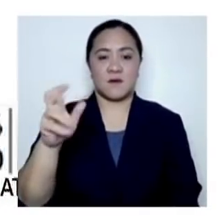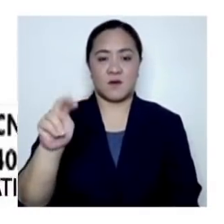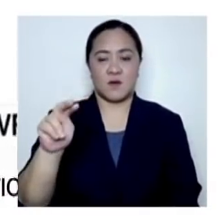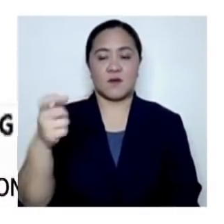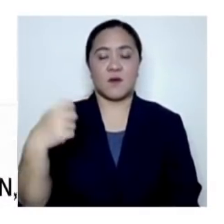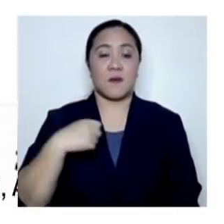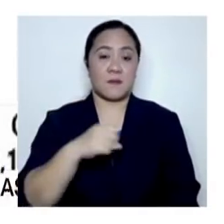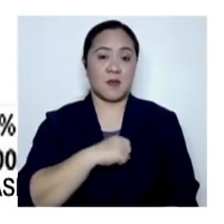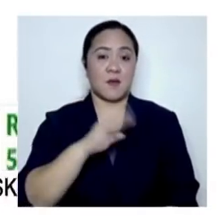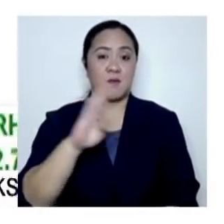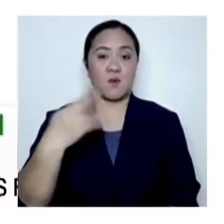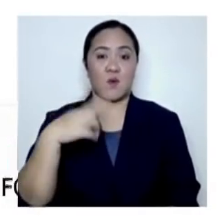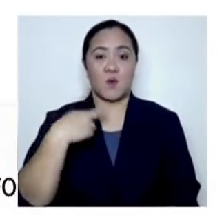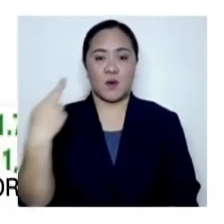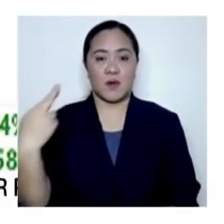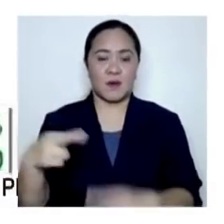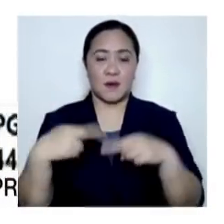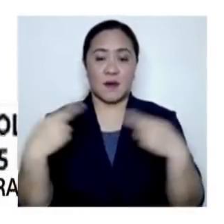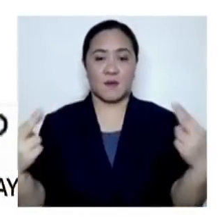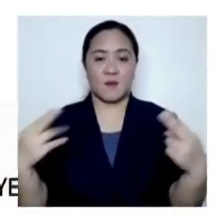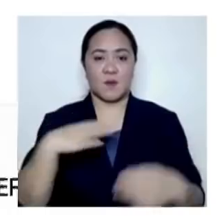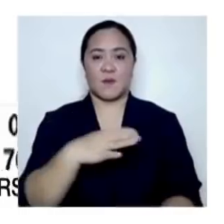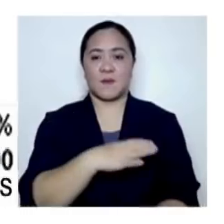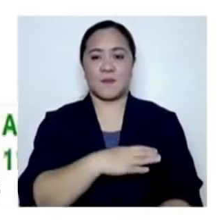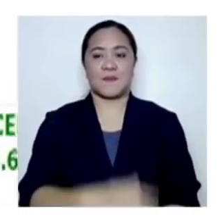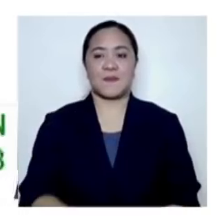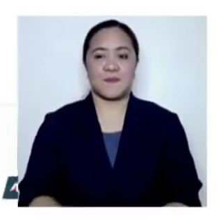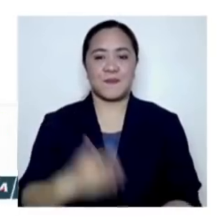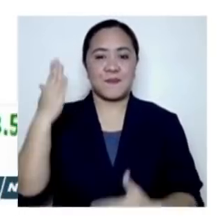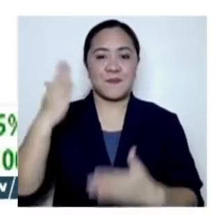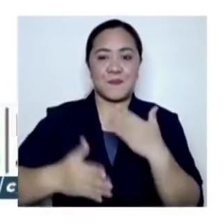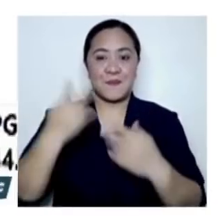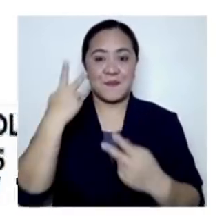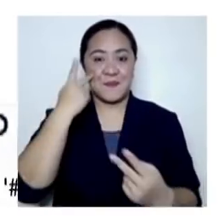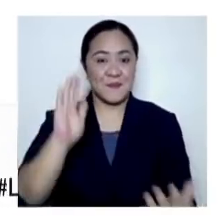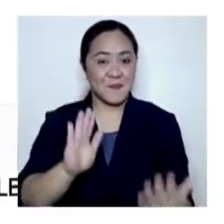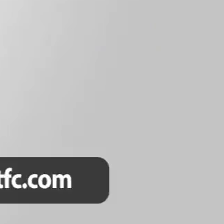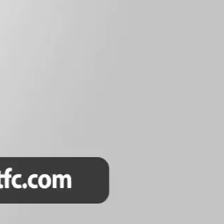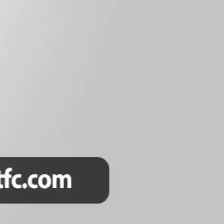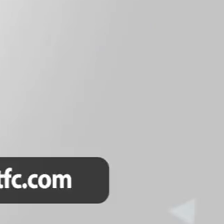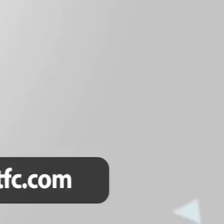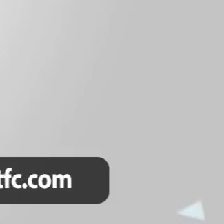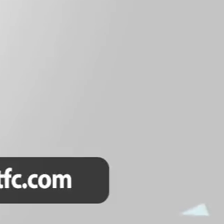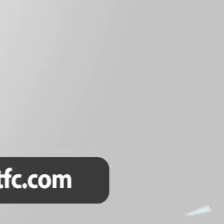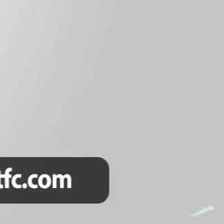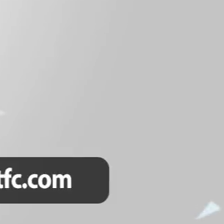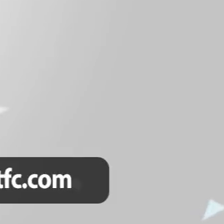thank you for joining us. Thank you, Carmina. Finally, good to see you. Thank you. To see you again. Thanks.